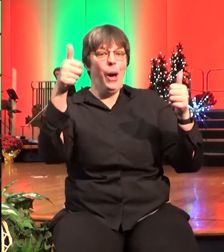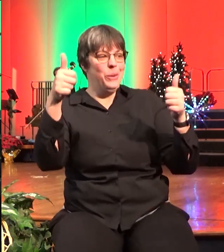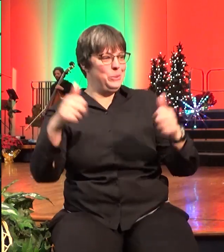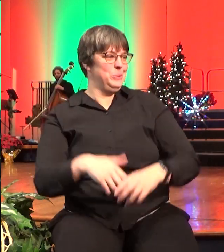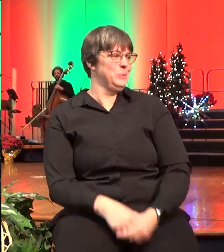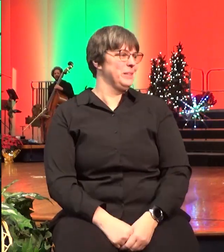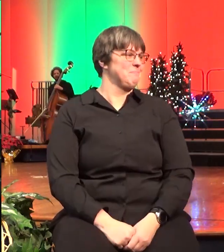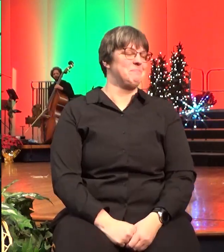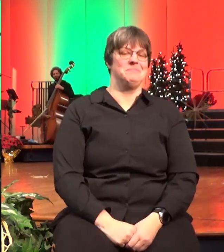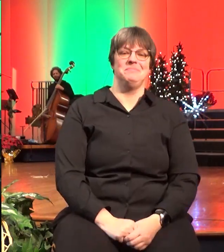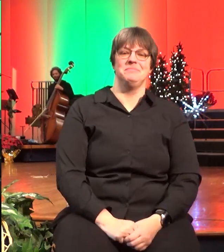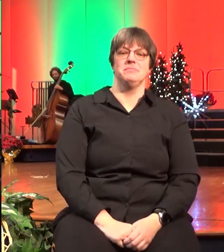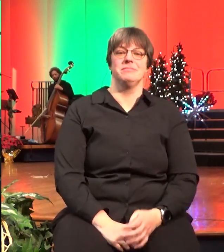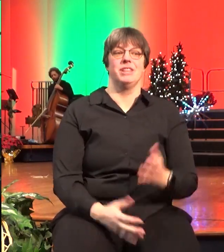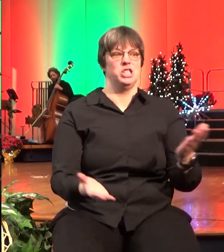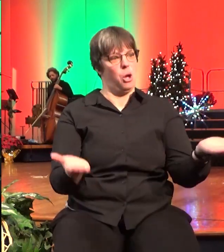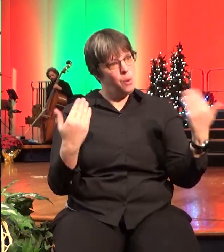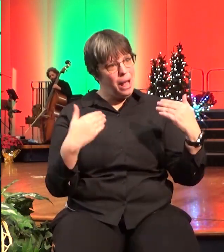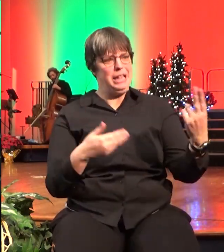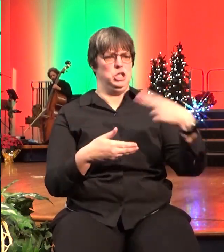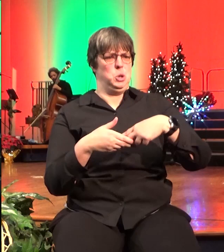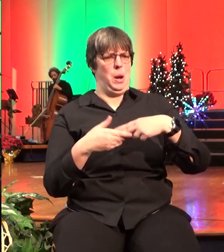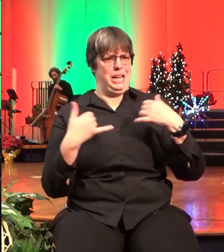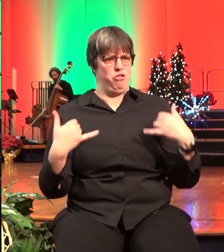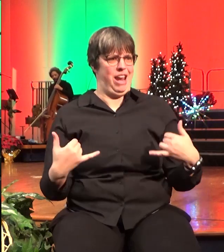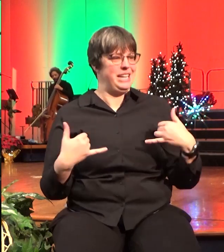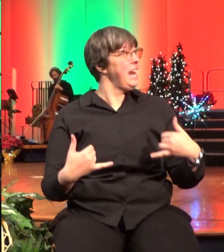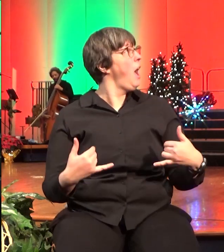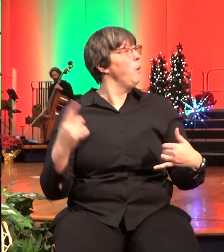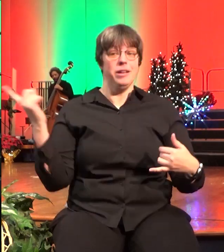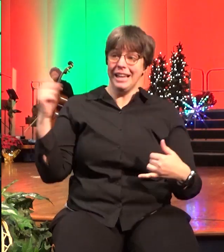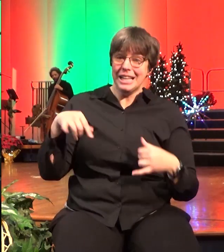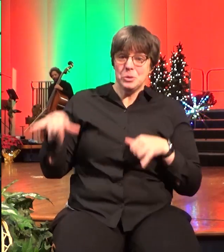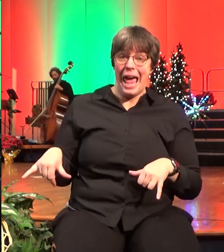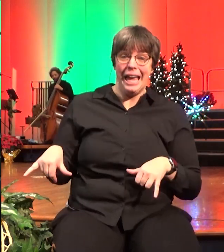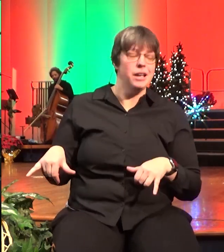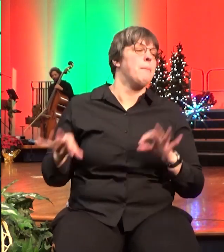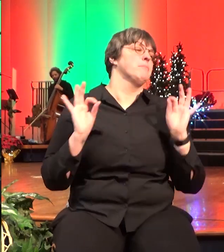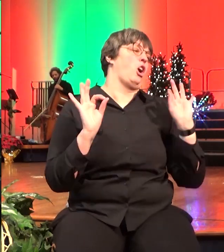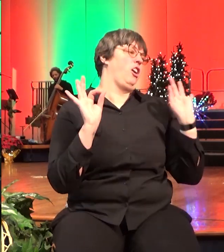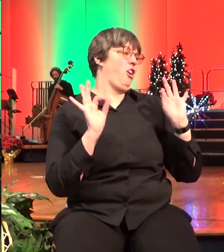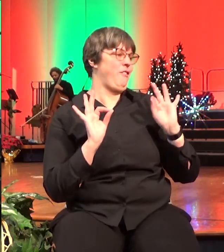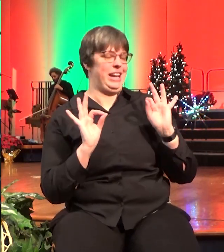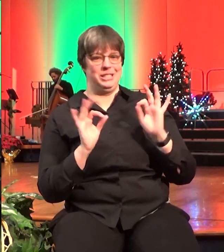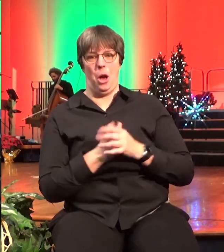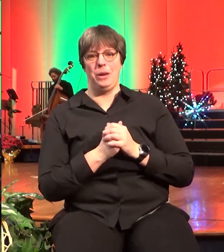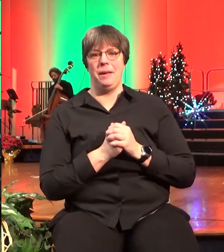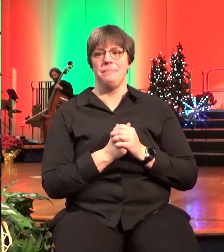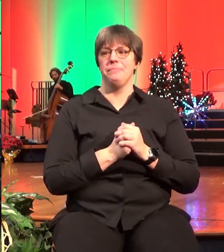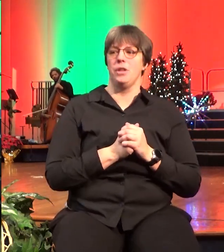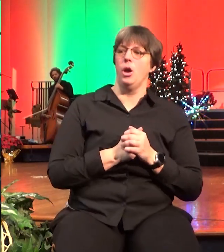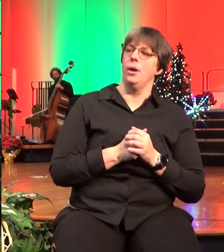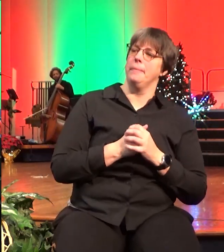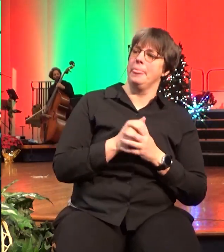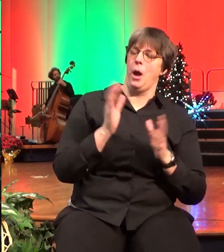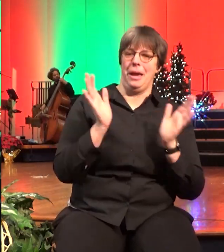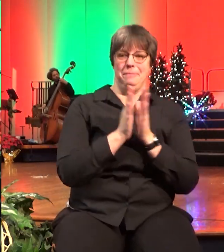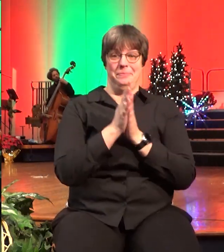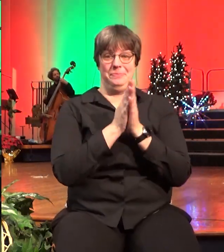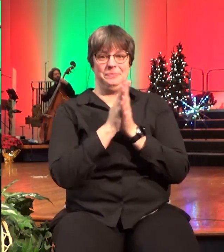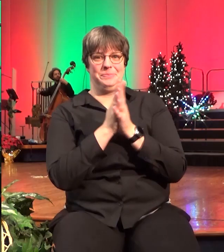Yeah. Yeah. And we're going to sing it right now. Will you sing it with me? I'll sing it with you, sure. Oh, Let's perfect. sing that song. Let's do this. Yeah.